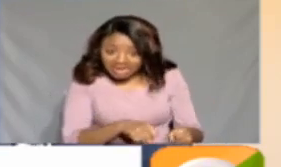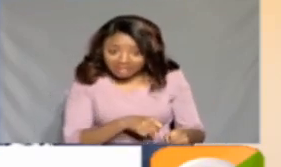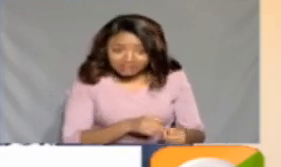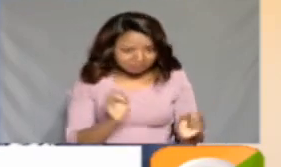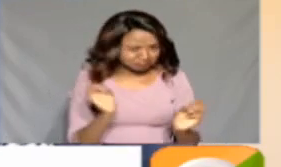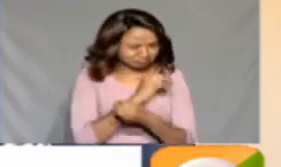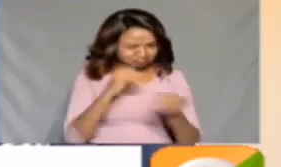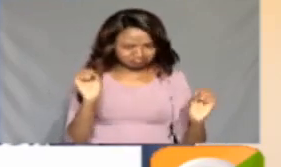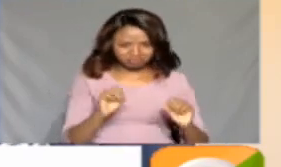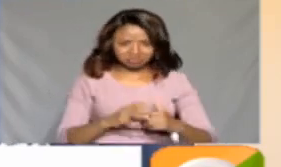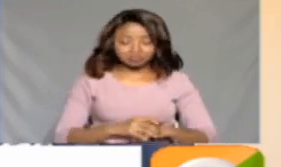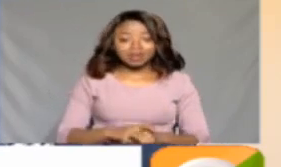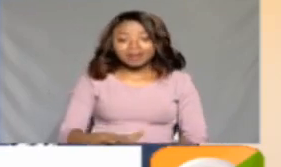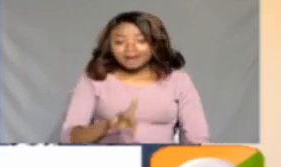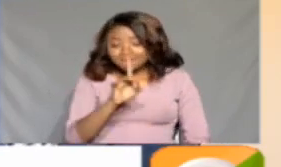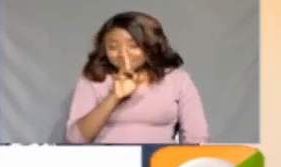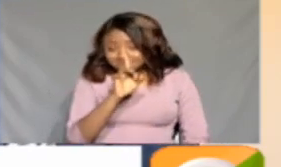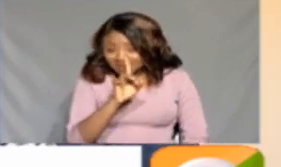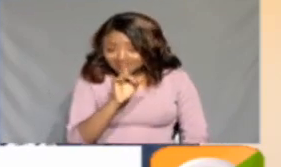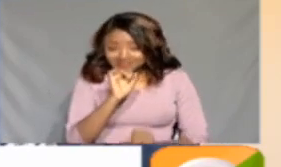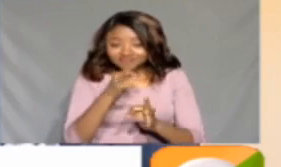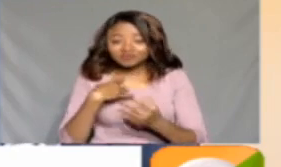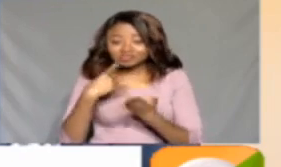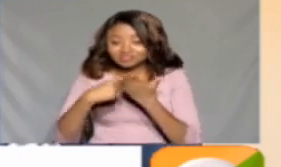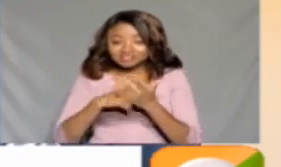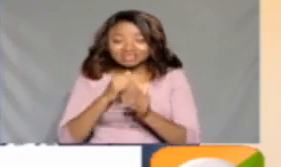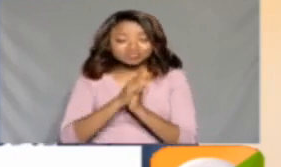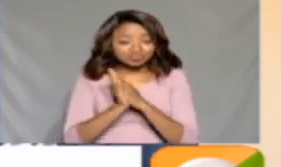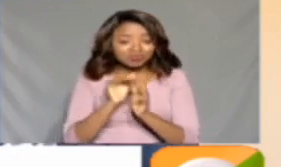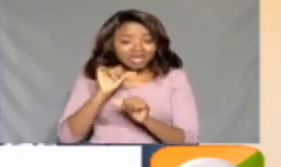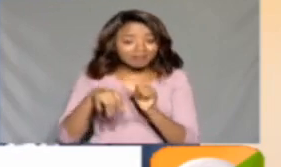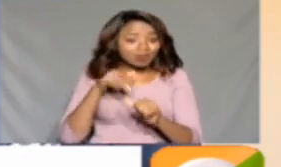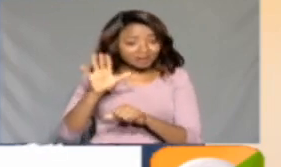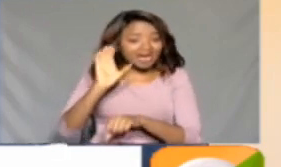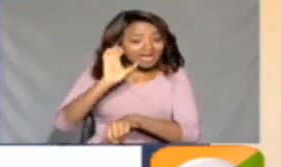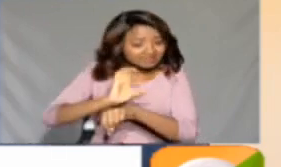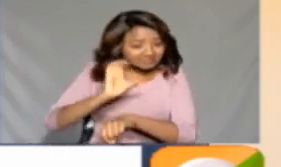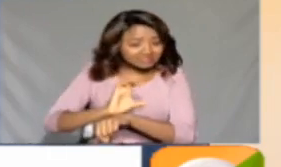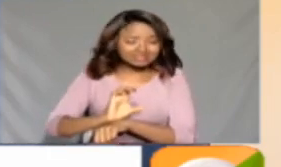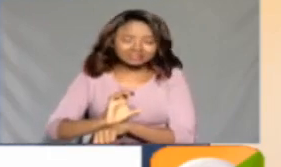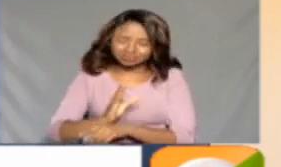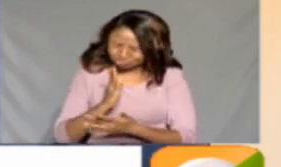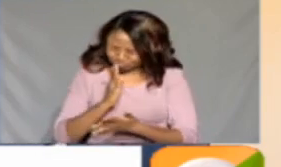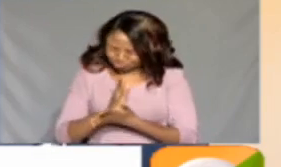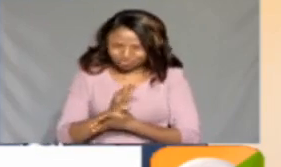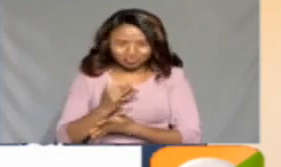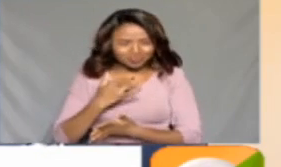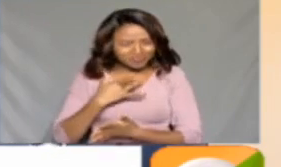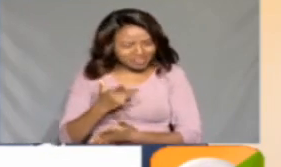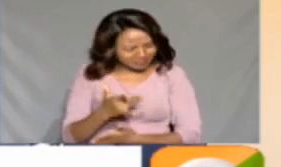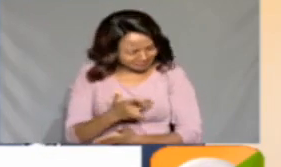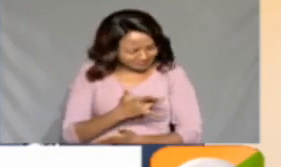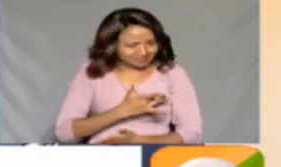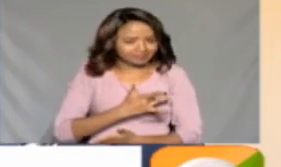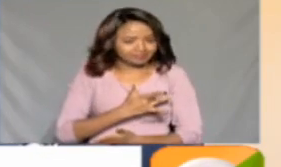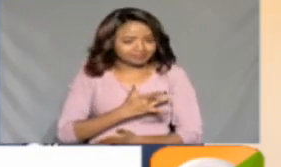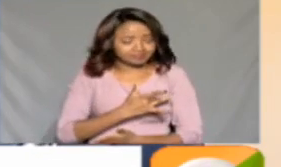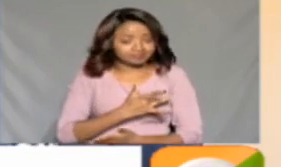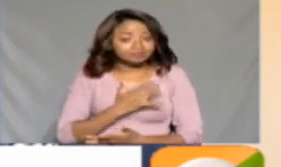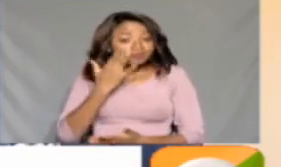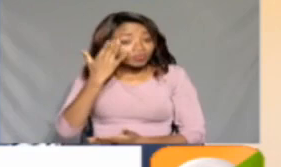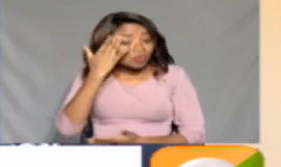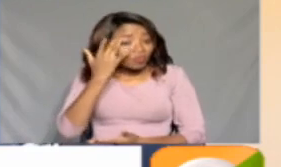of Kiambaa Church, then that is something I'm ready to talk about, and I'm very sensitive about it. And because, so are we all.